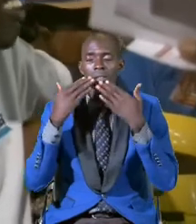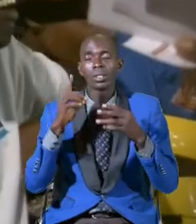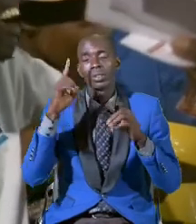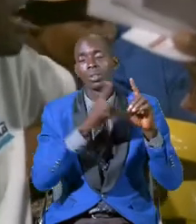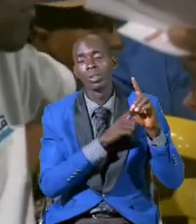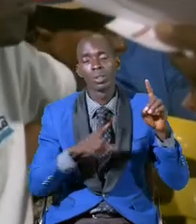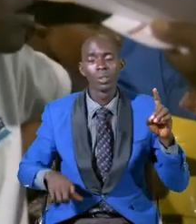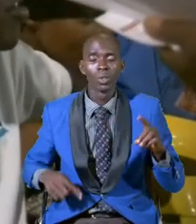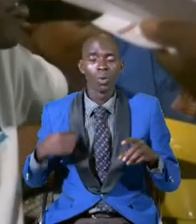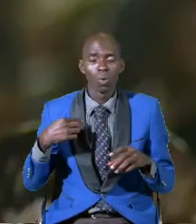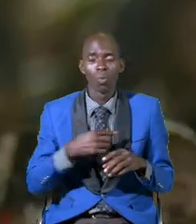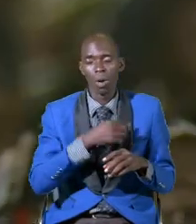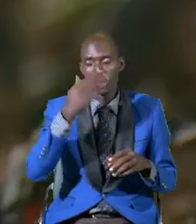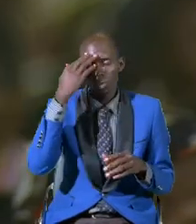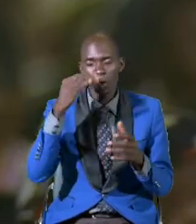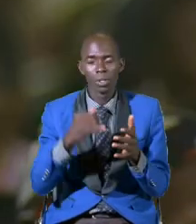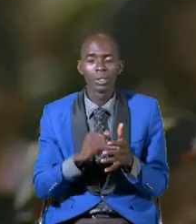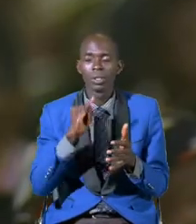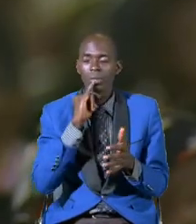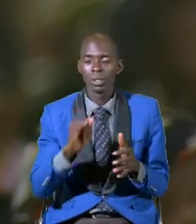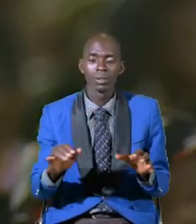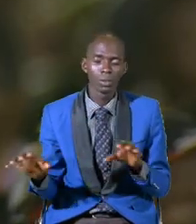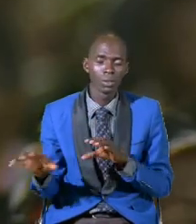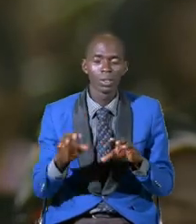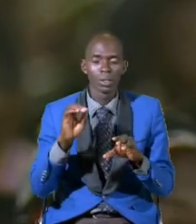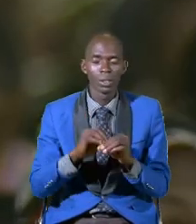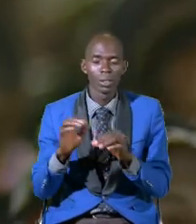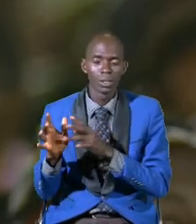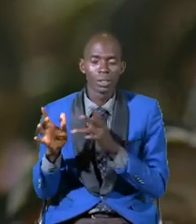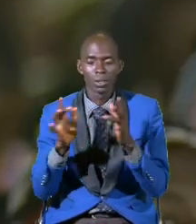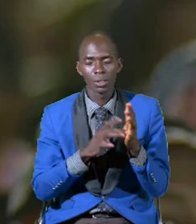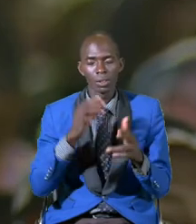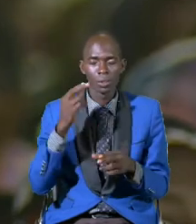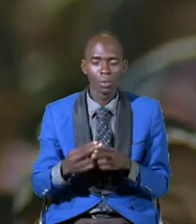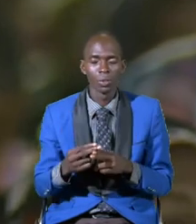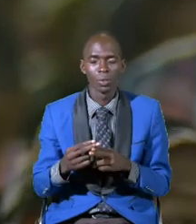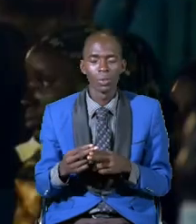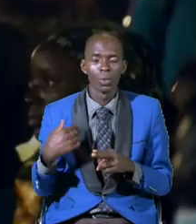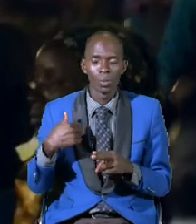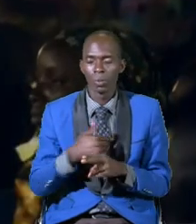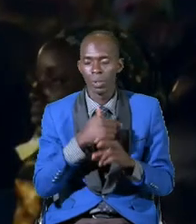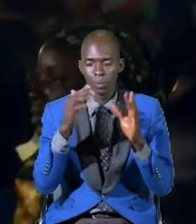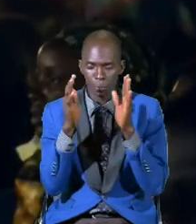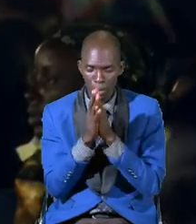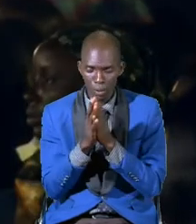We know it is done. In Jesus' name we